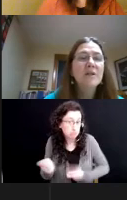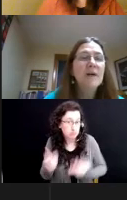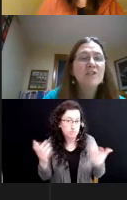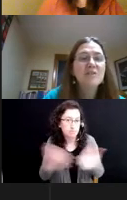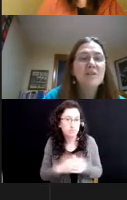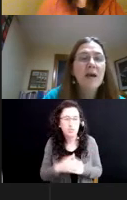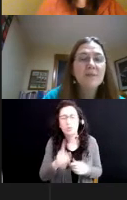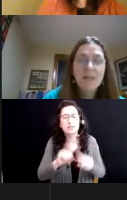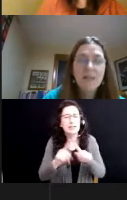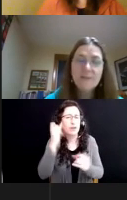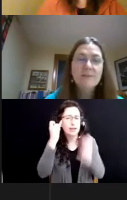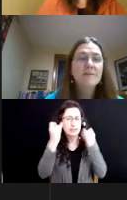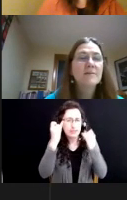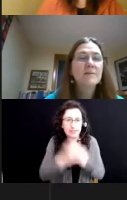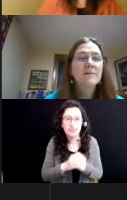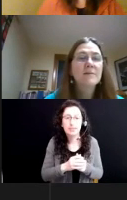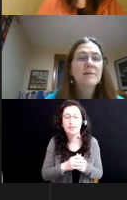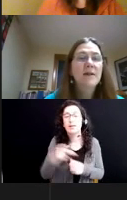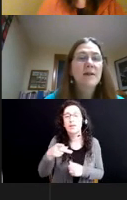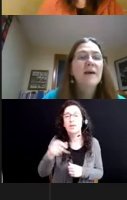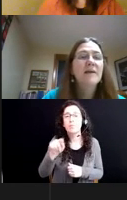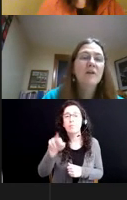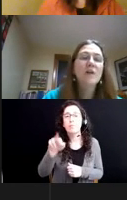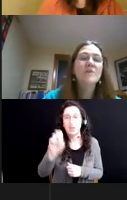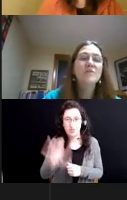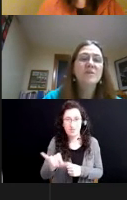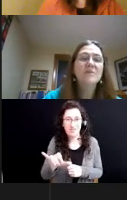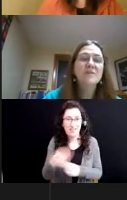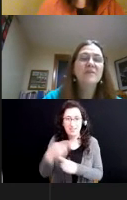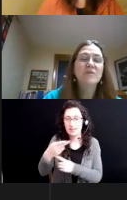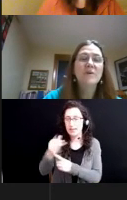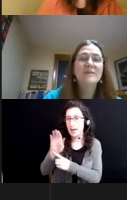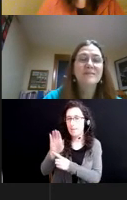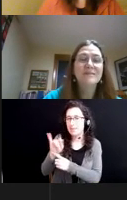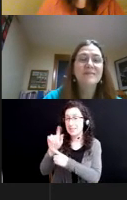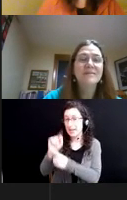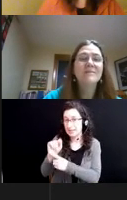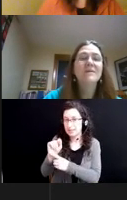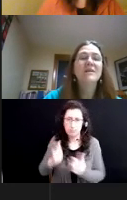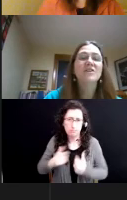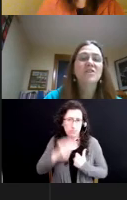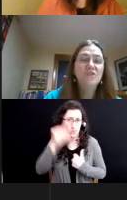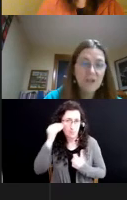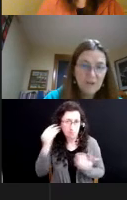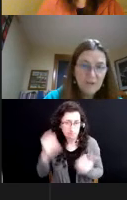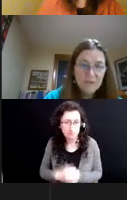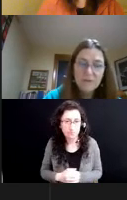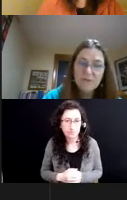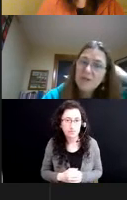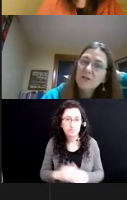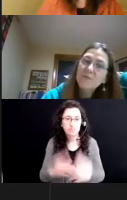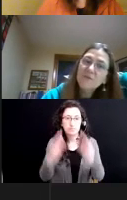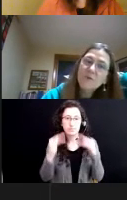for you. Pasture is a habitat. And our climate trend in the Pacific Northwest is this. In